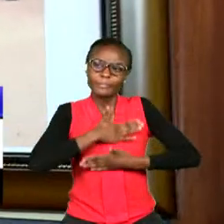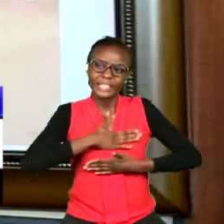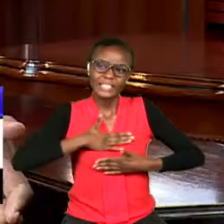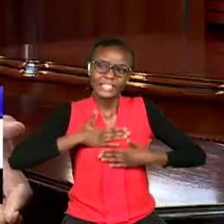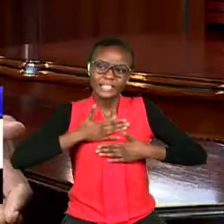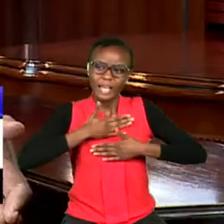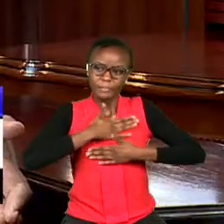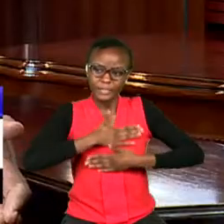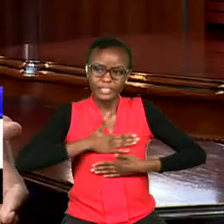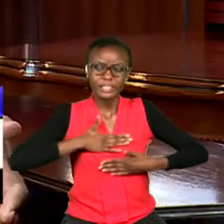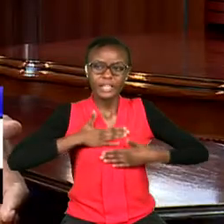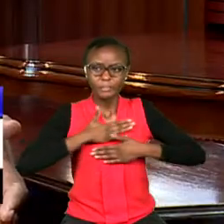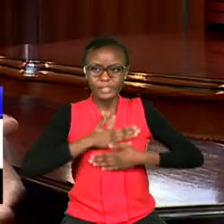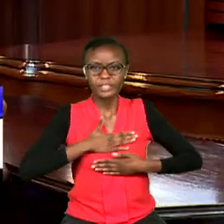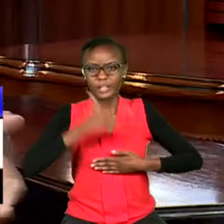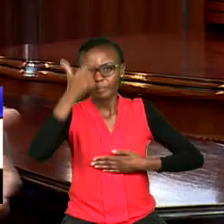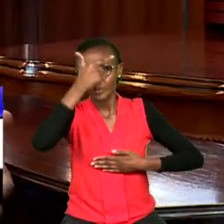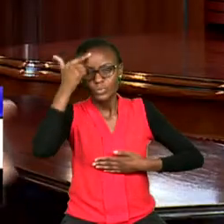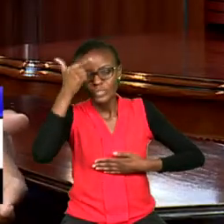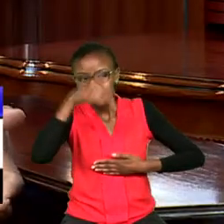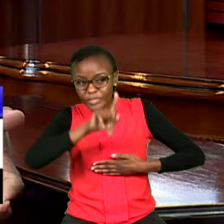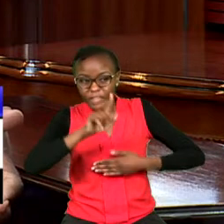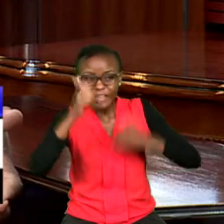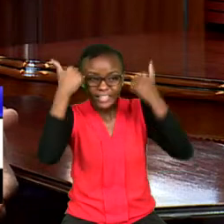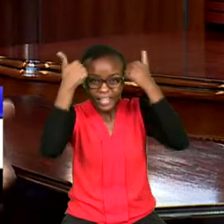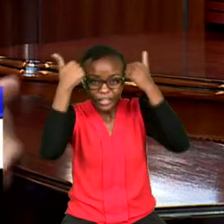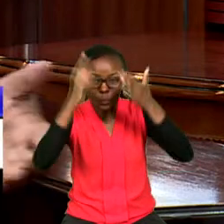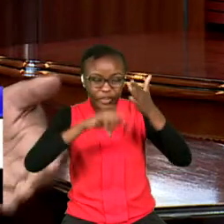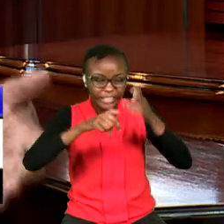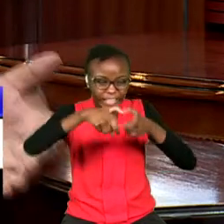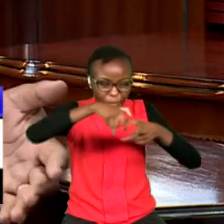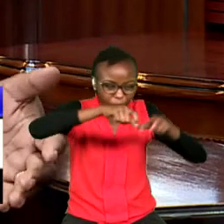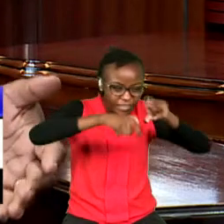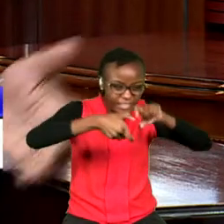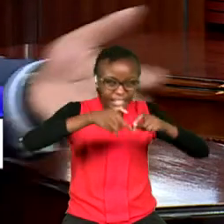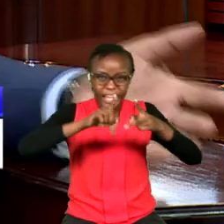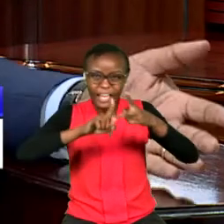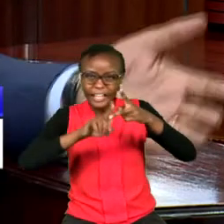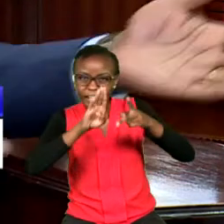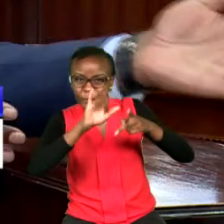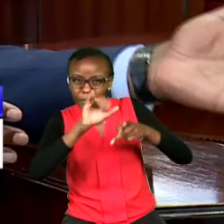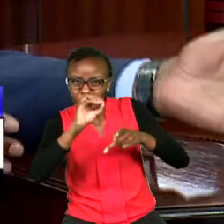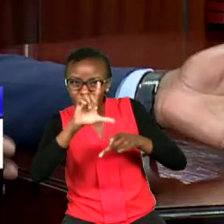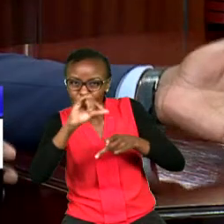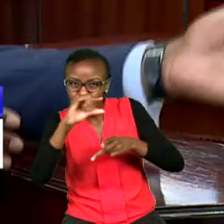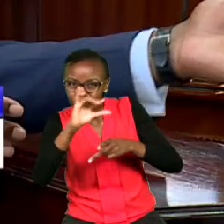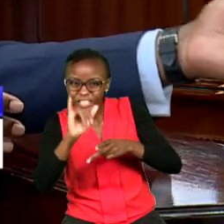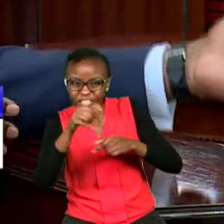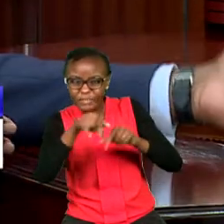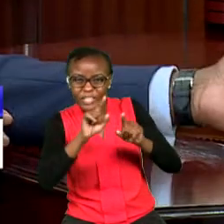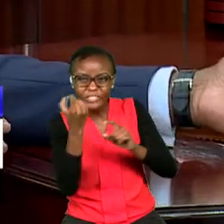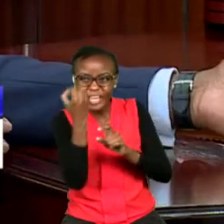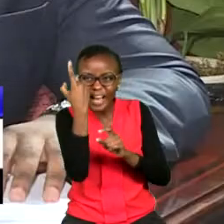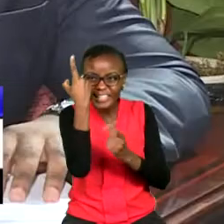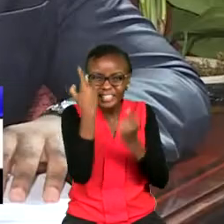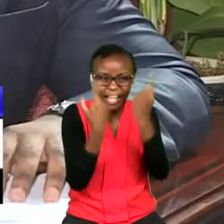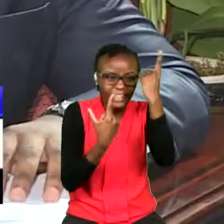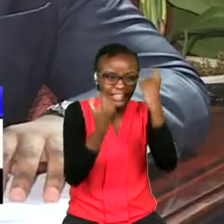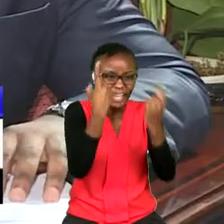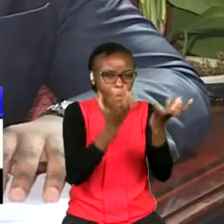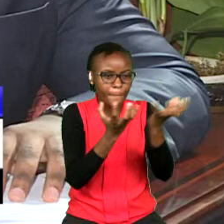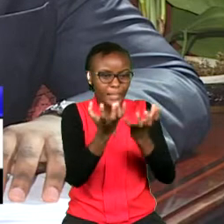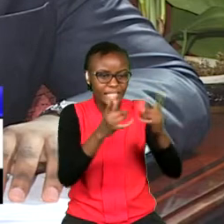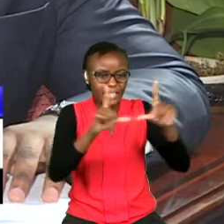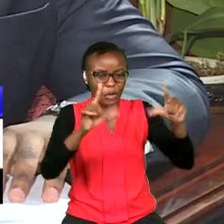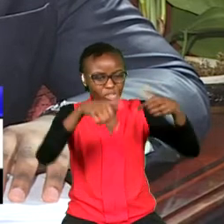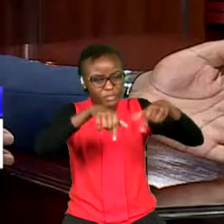they had to study chemistry and biology, they have to study the language and vocabulary of business. They